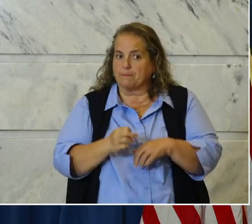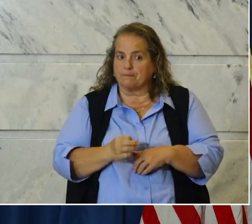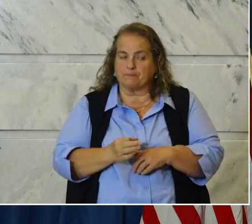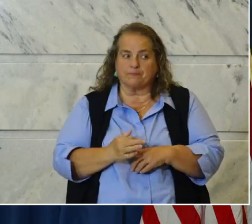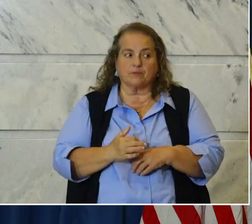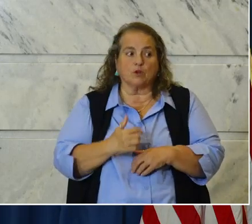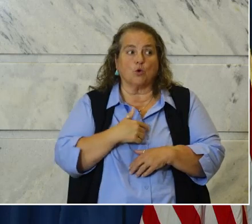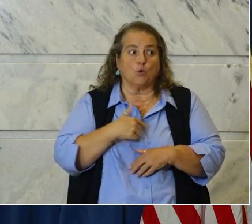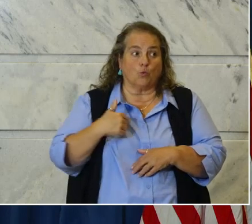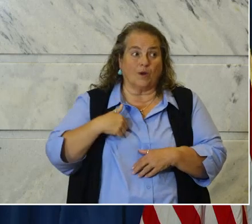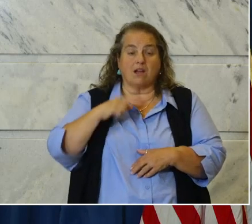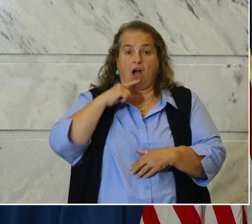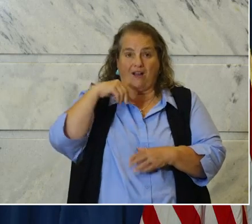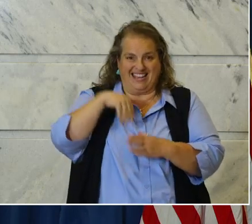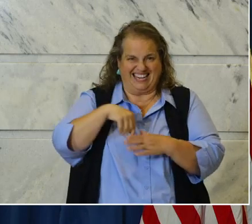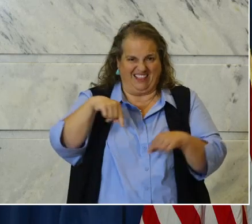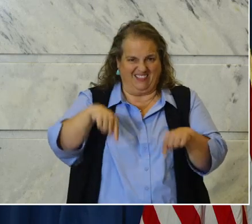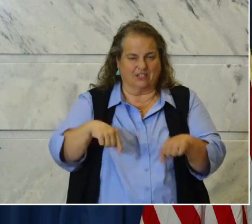We're in this together.